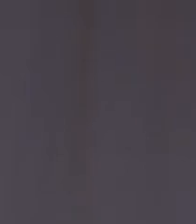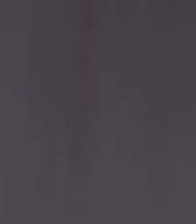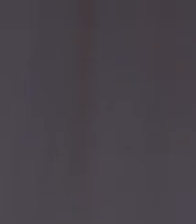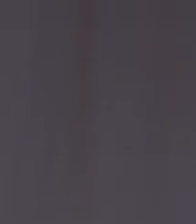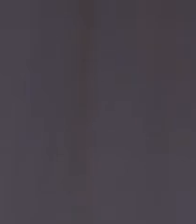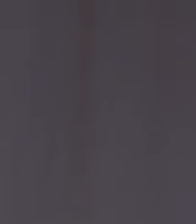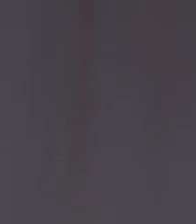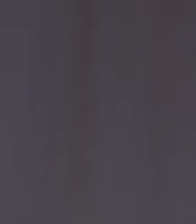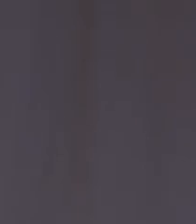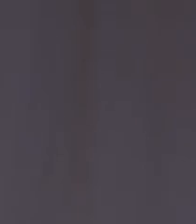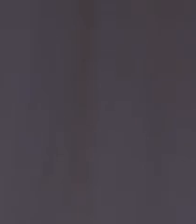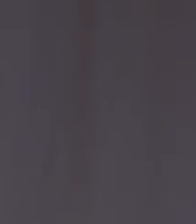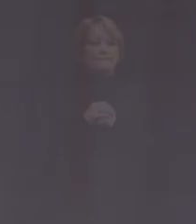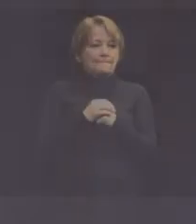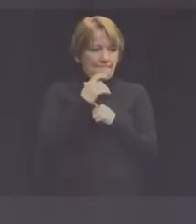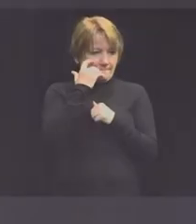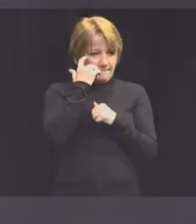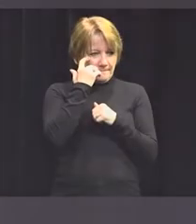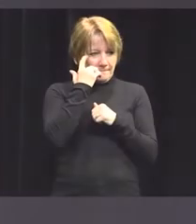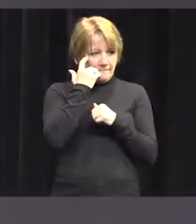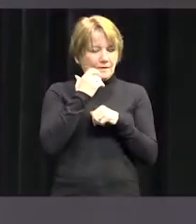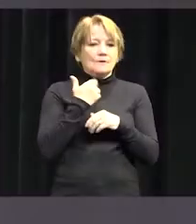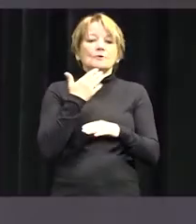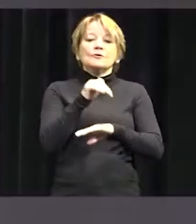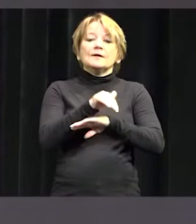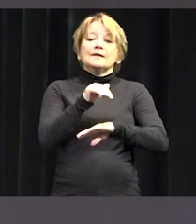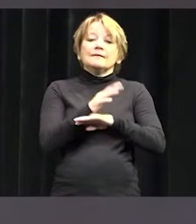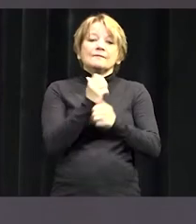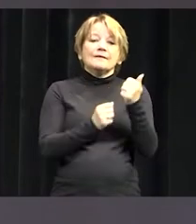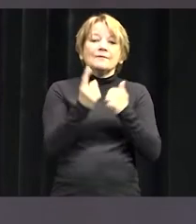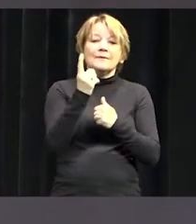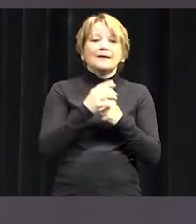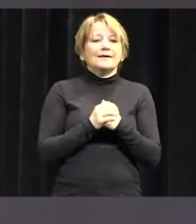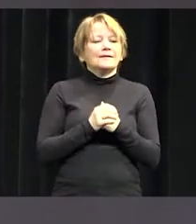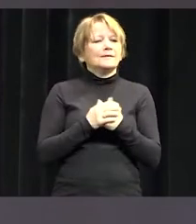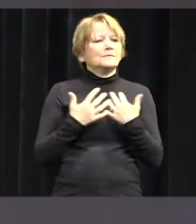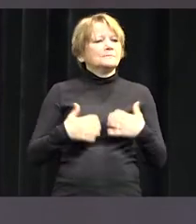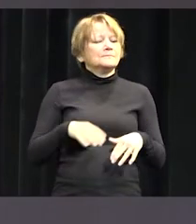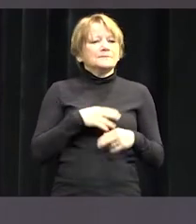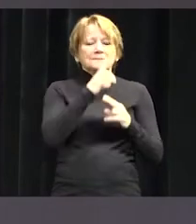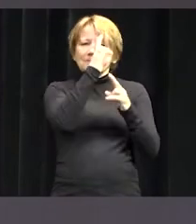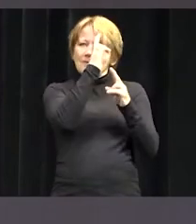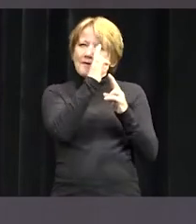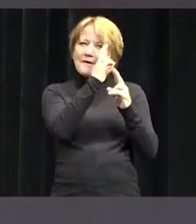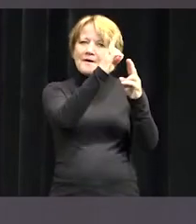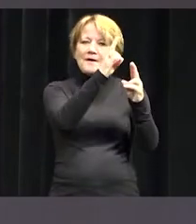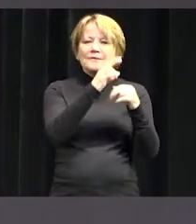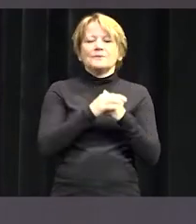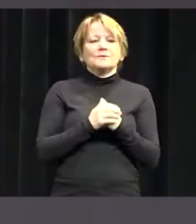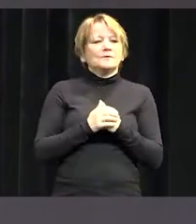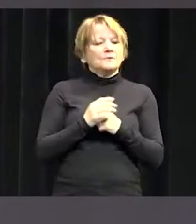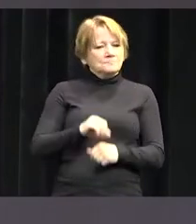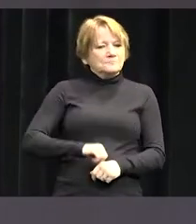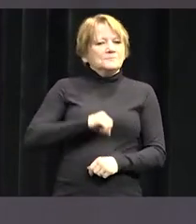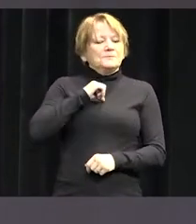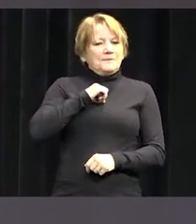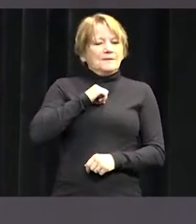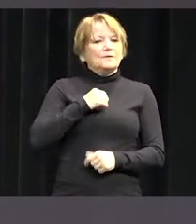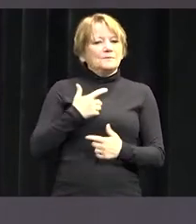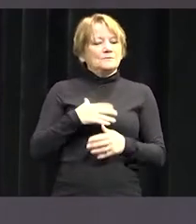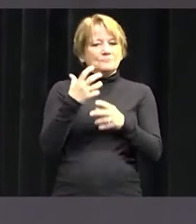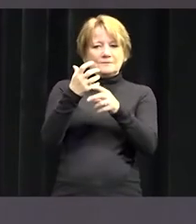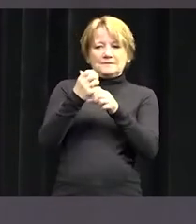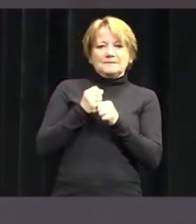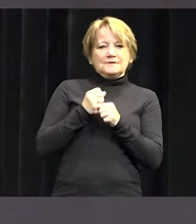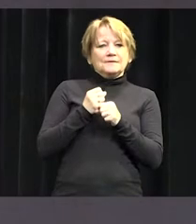a golden priceless opportunity to be chosen by the student senate the last lecture committee and my